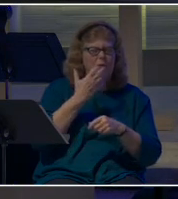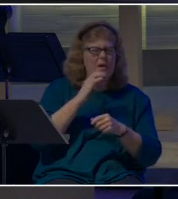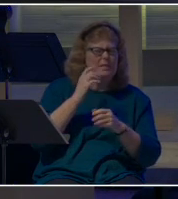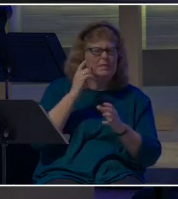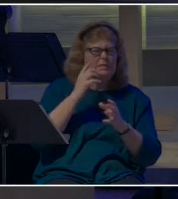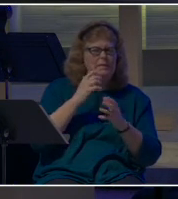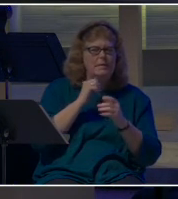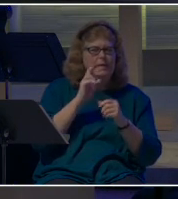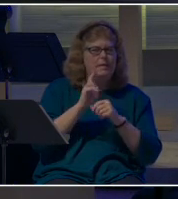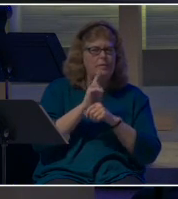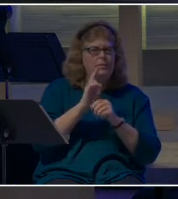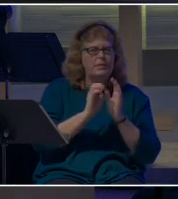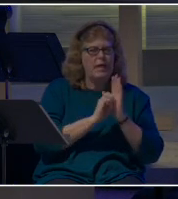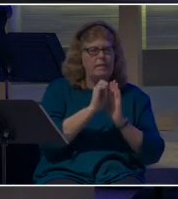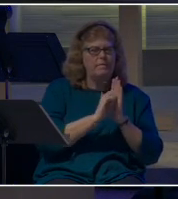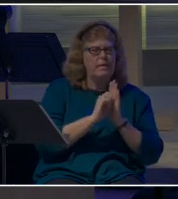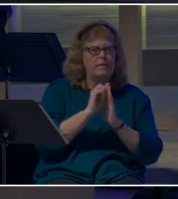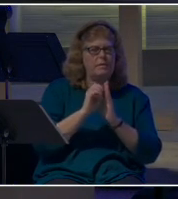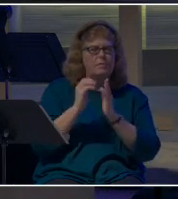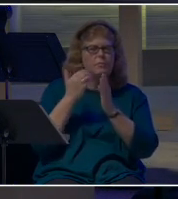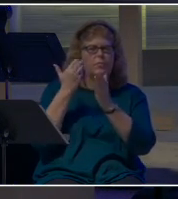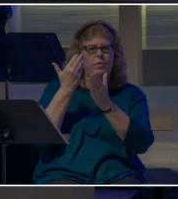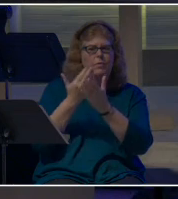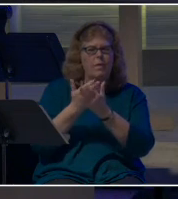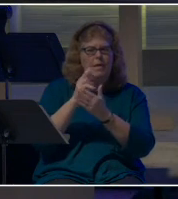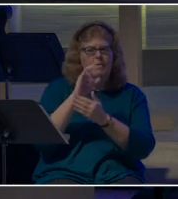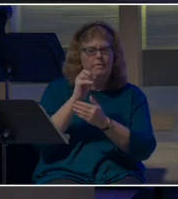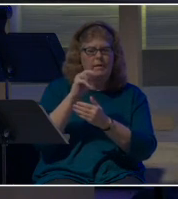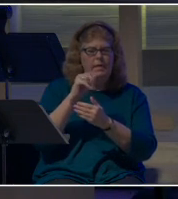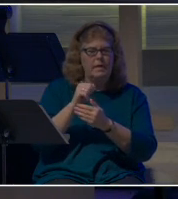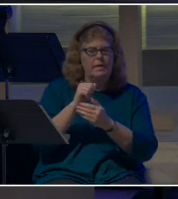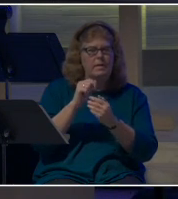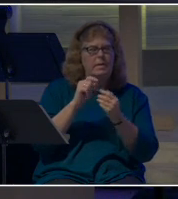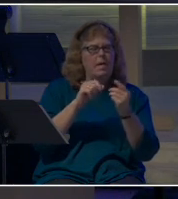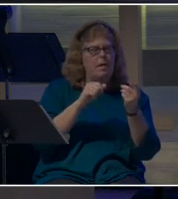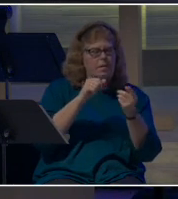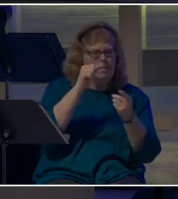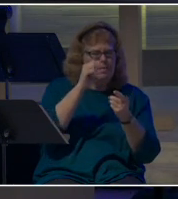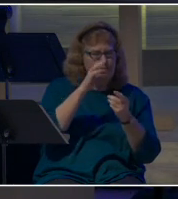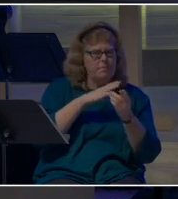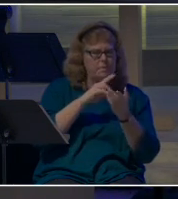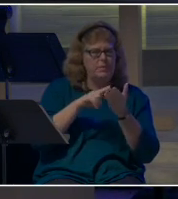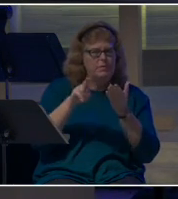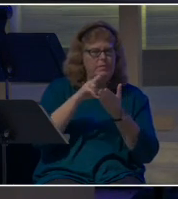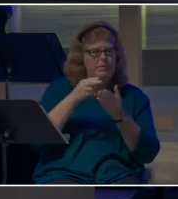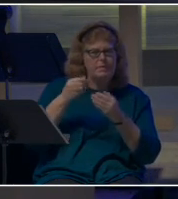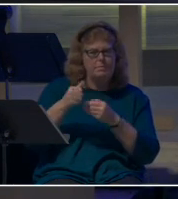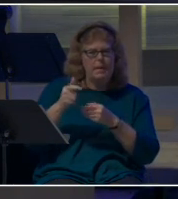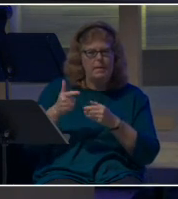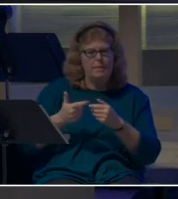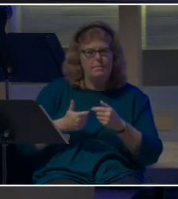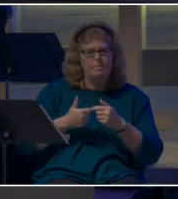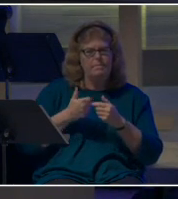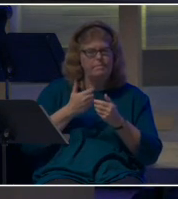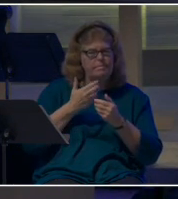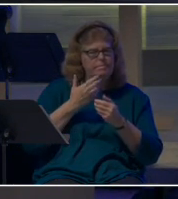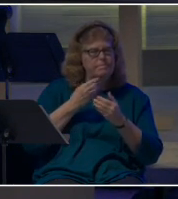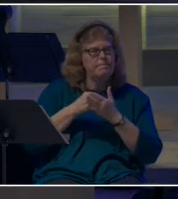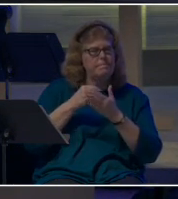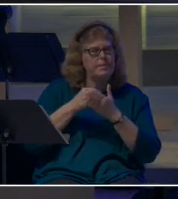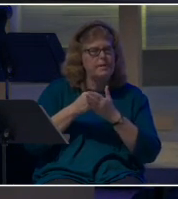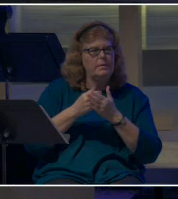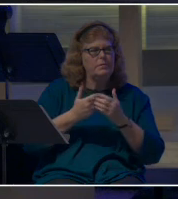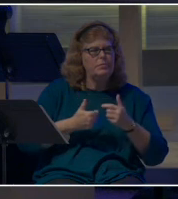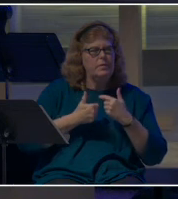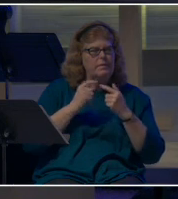that he didn't take the elevator, to arriving in Vienna and having another university pay him a livable wage until